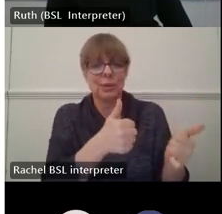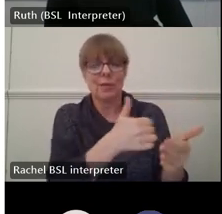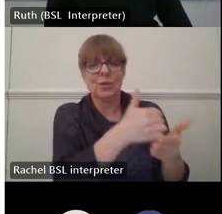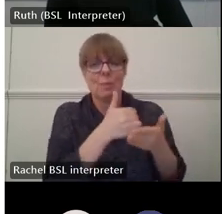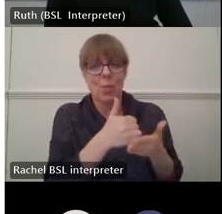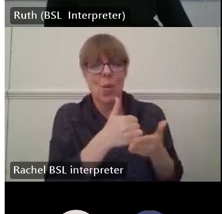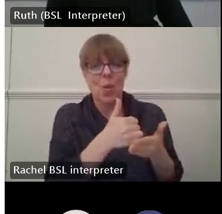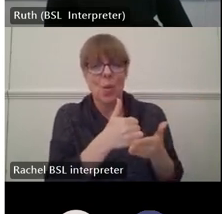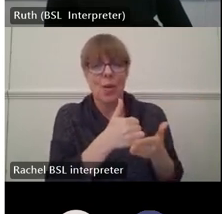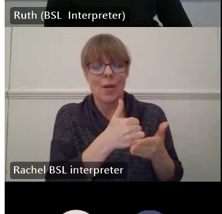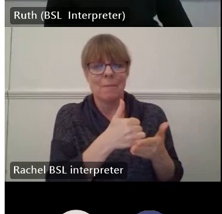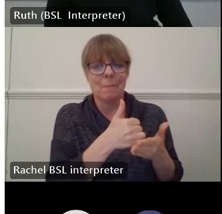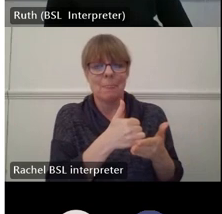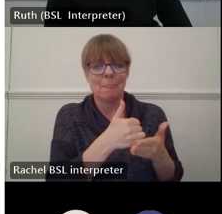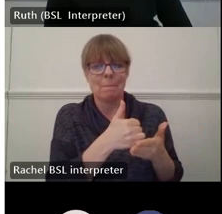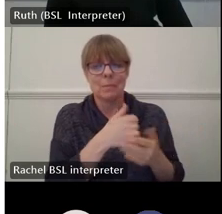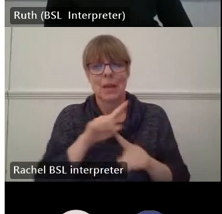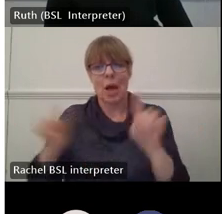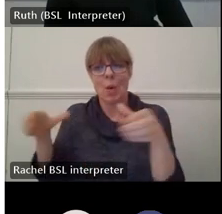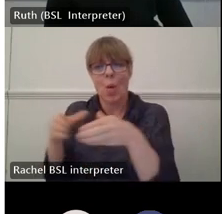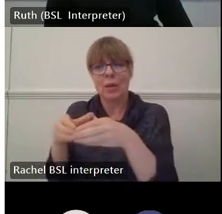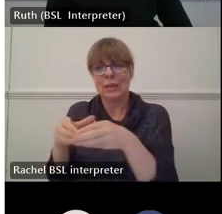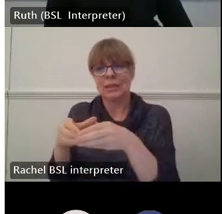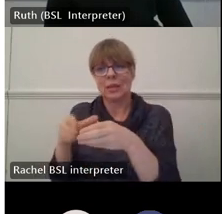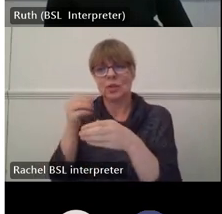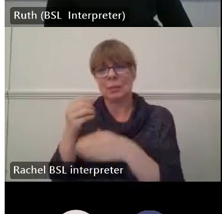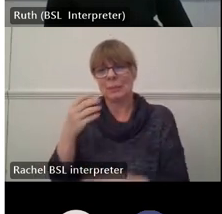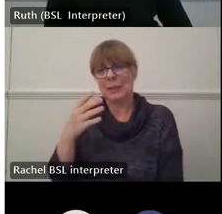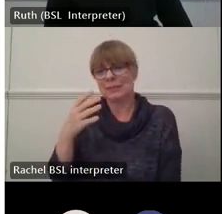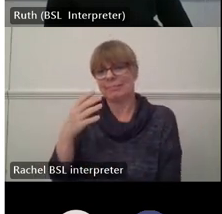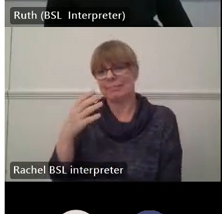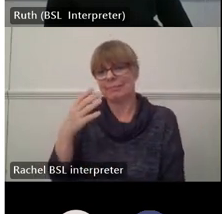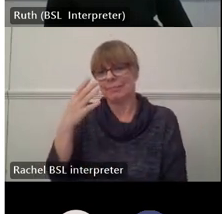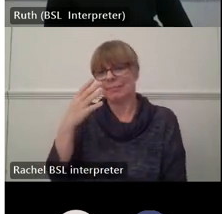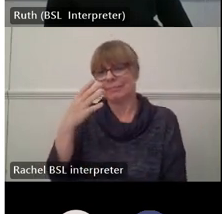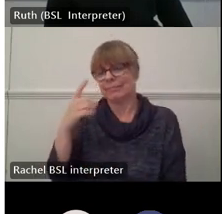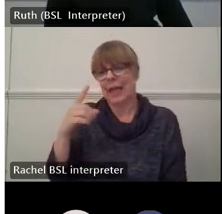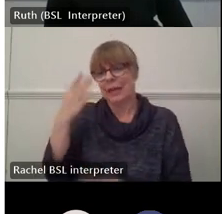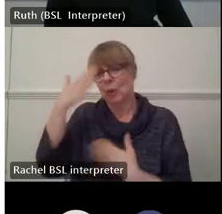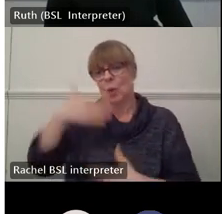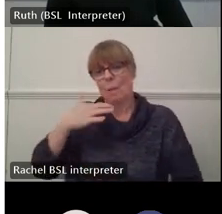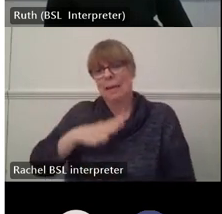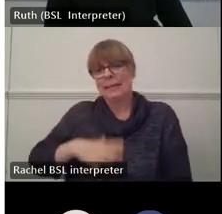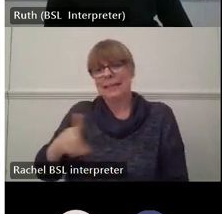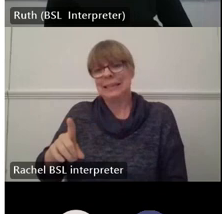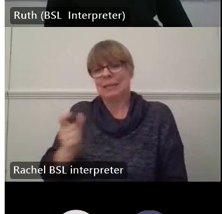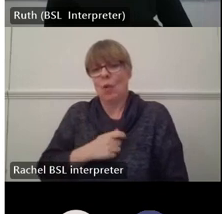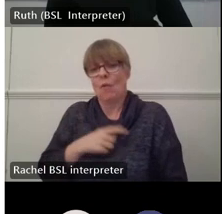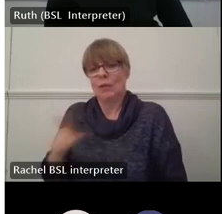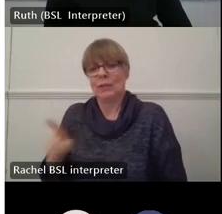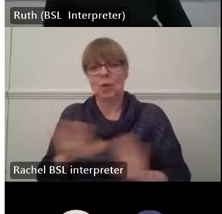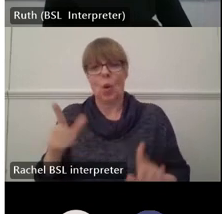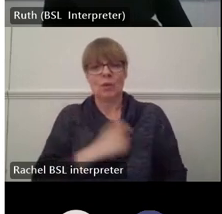up. So I would say, yeah, know what you need and kind of push for it. Yeah. Wonderful. Thank you. So I'm going to come